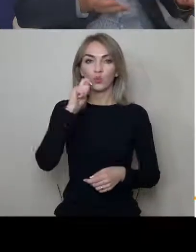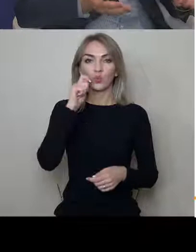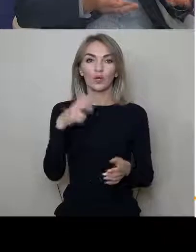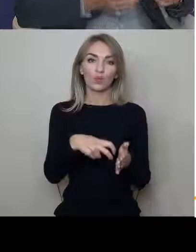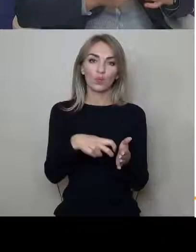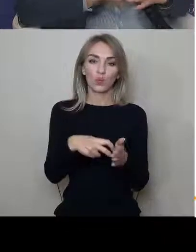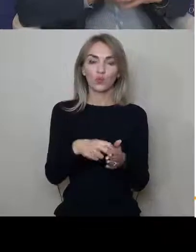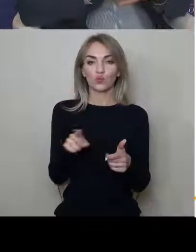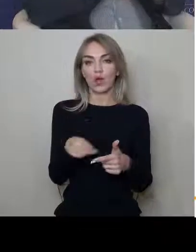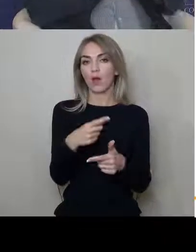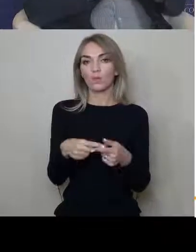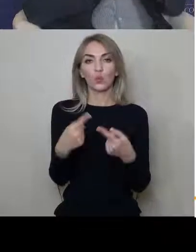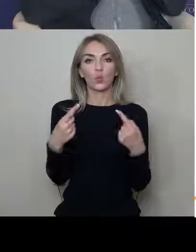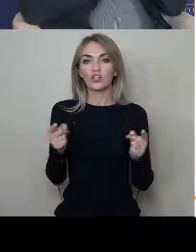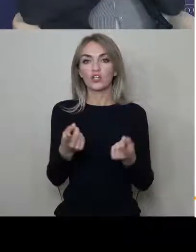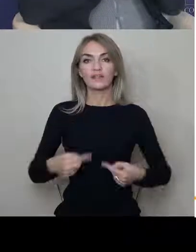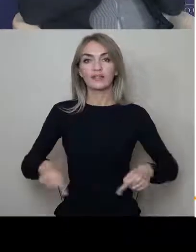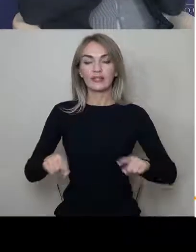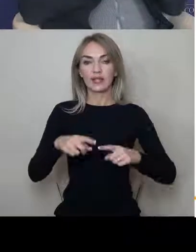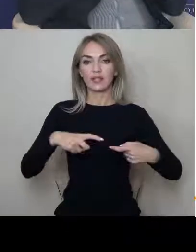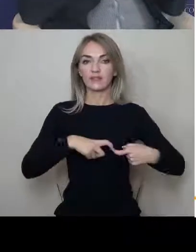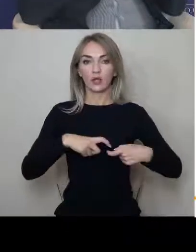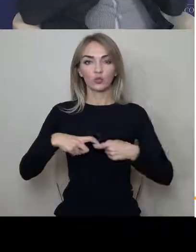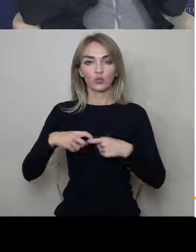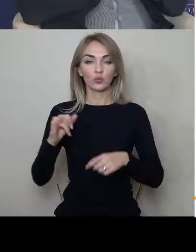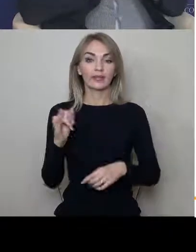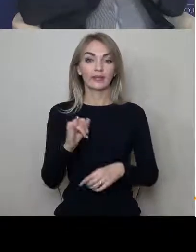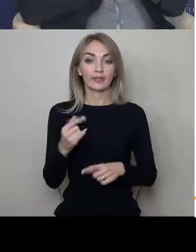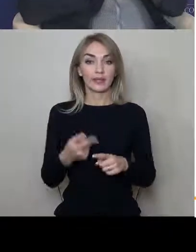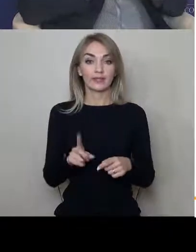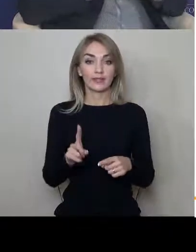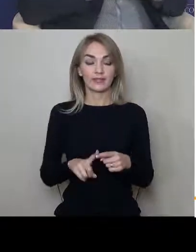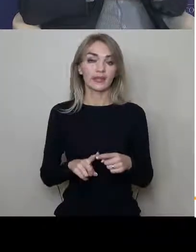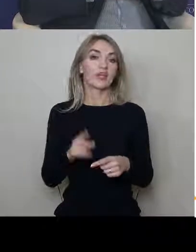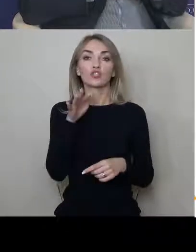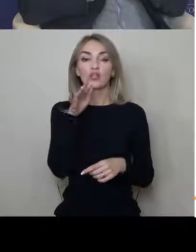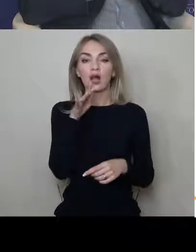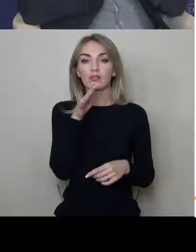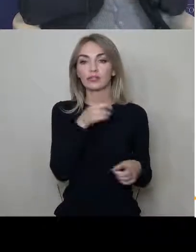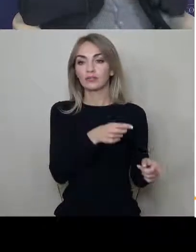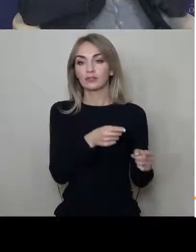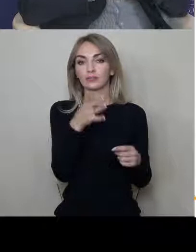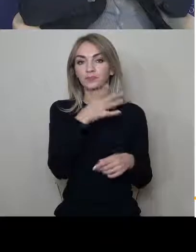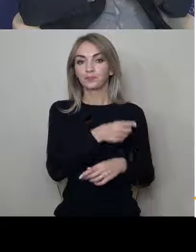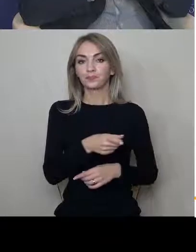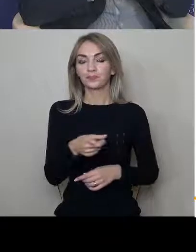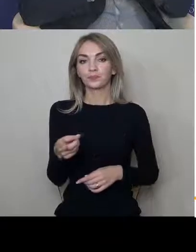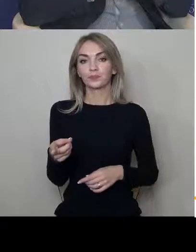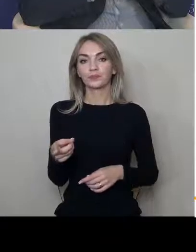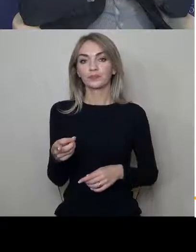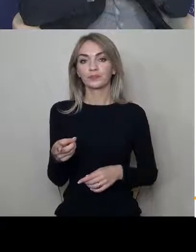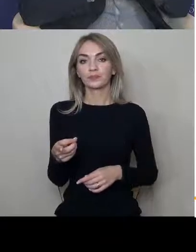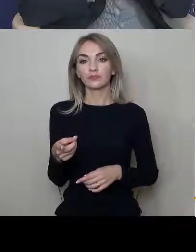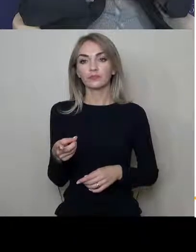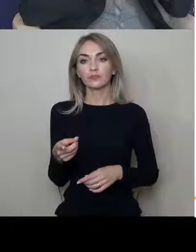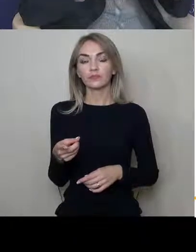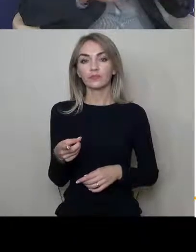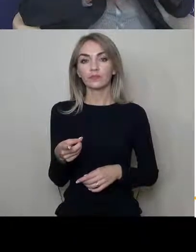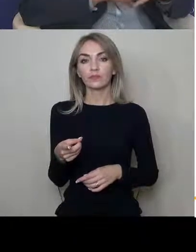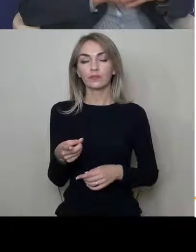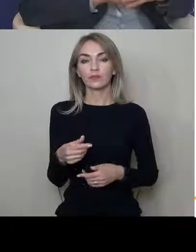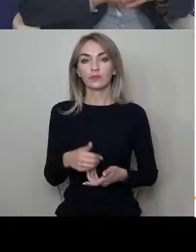that you sort of post it with the mail or courier, but the day the court